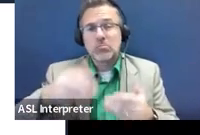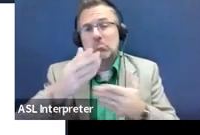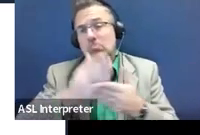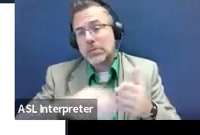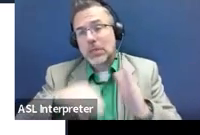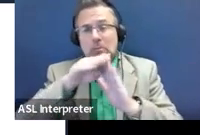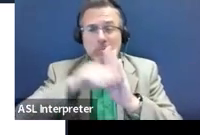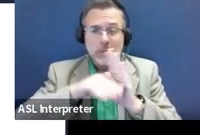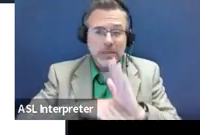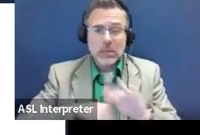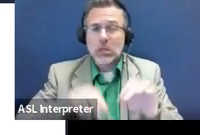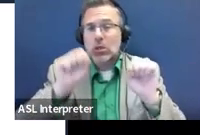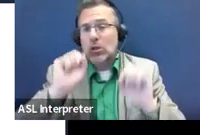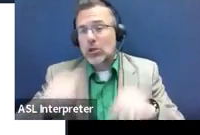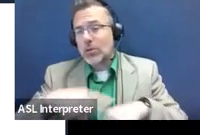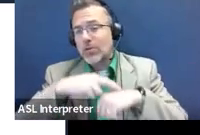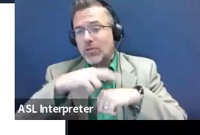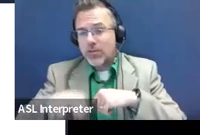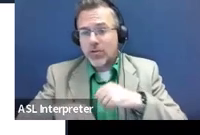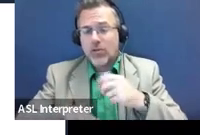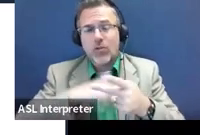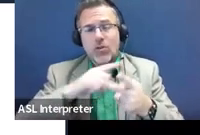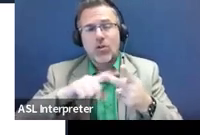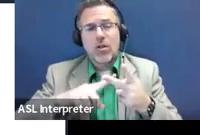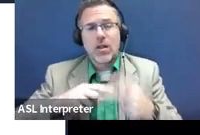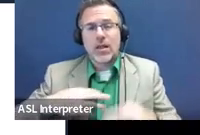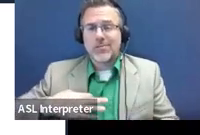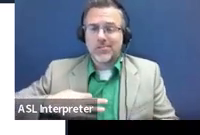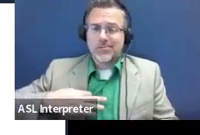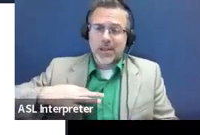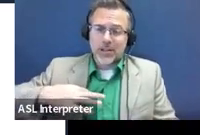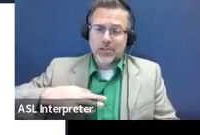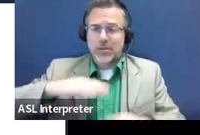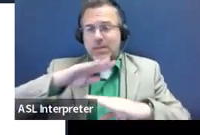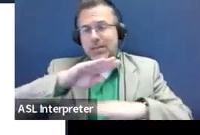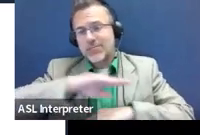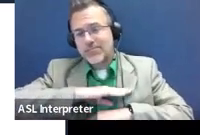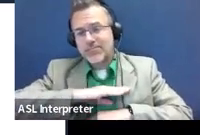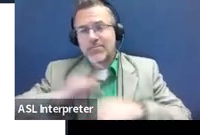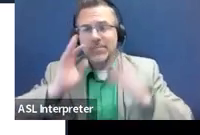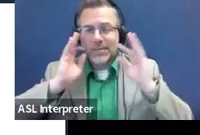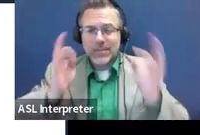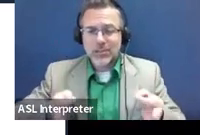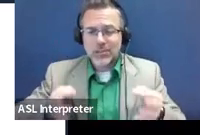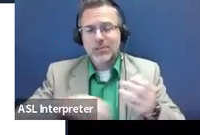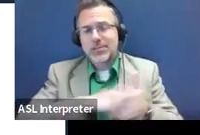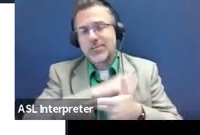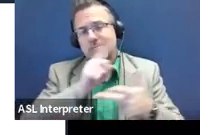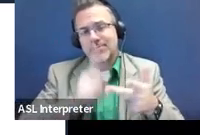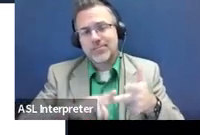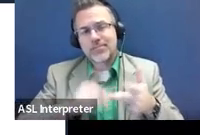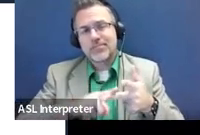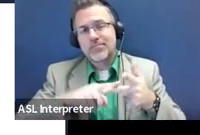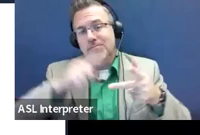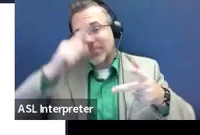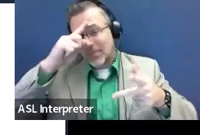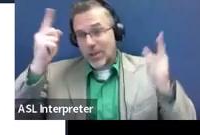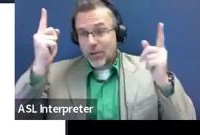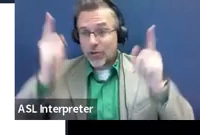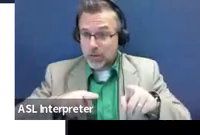about a referral. It could be about eligibility decisions, agreements that were reached with parents without a